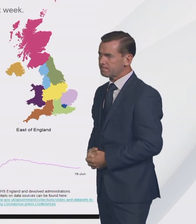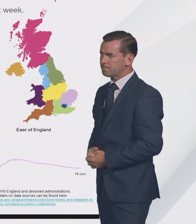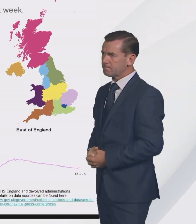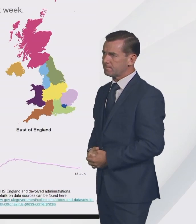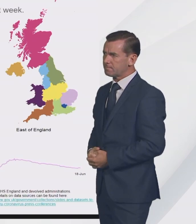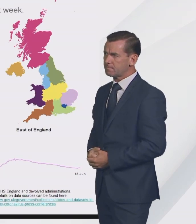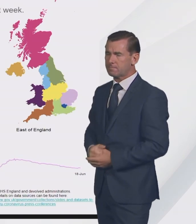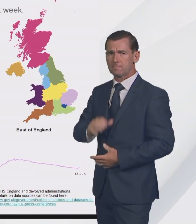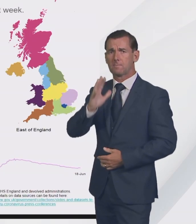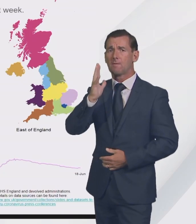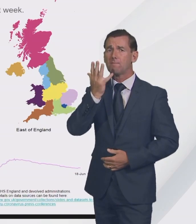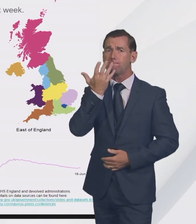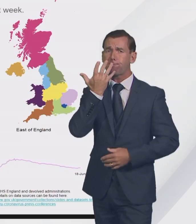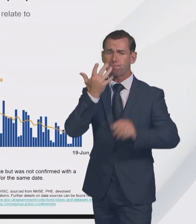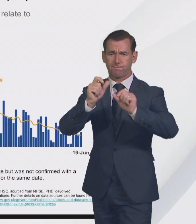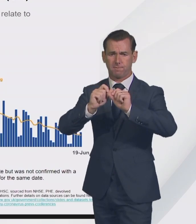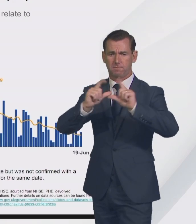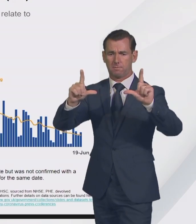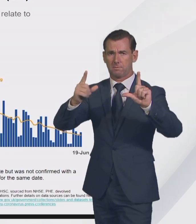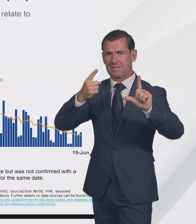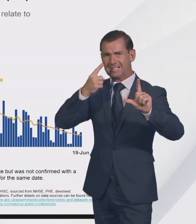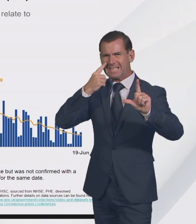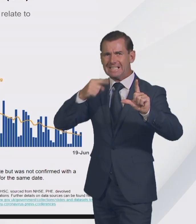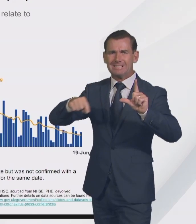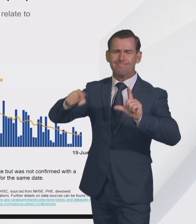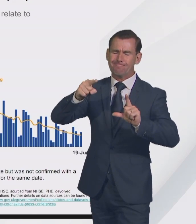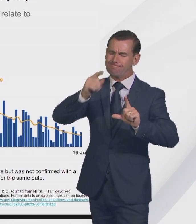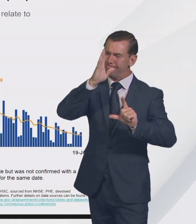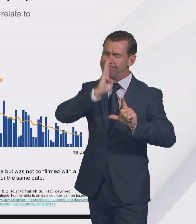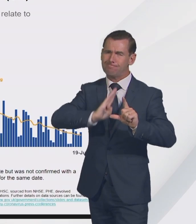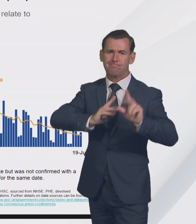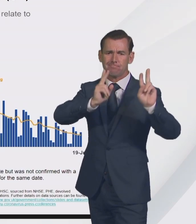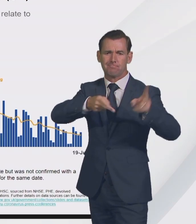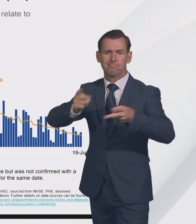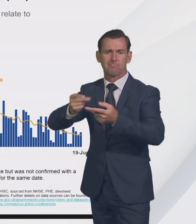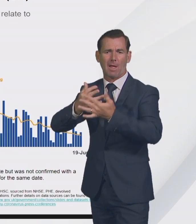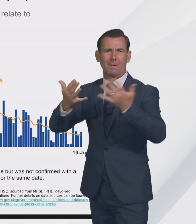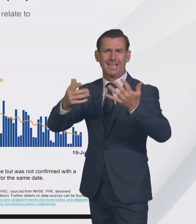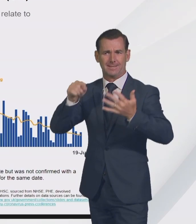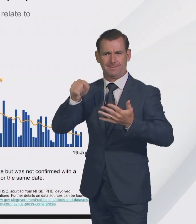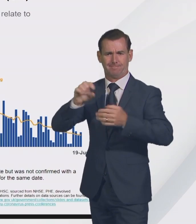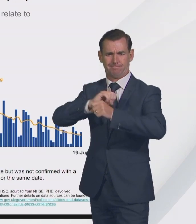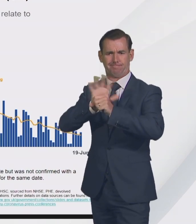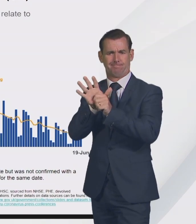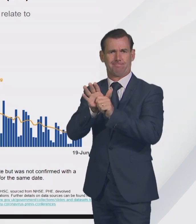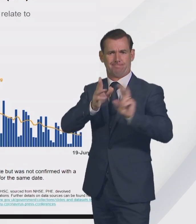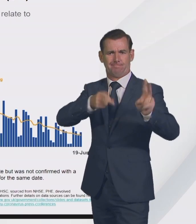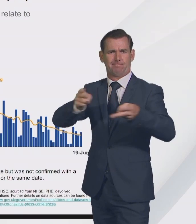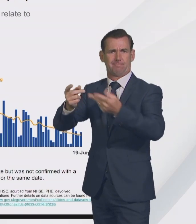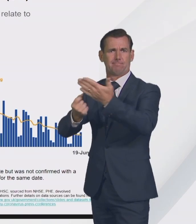The fifth slide shows the daily figures of those who've sadly lost their lives after testing positive for